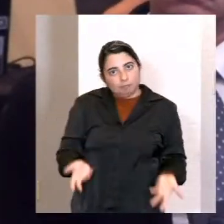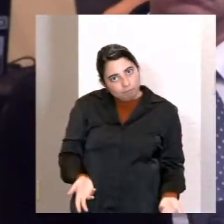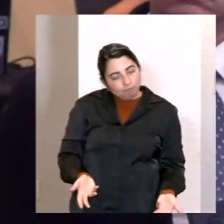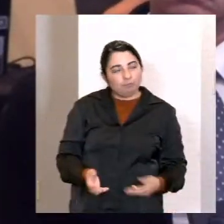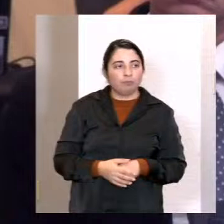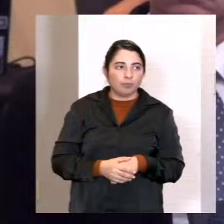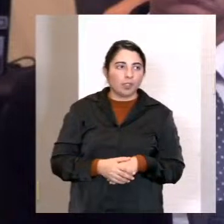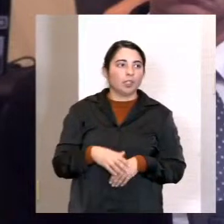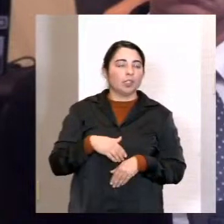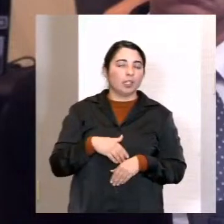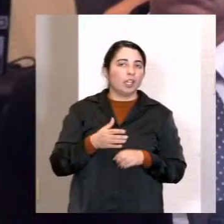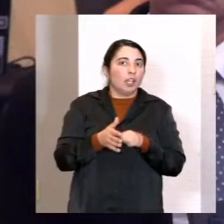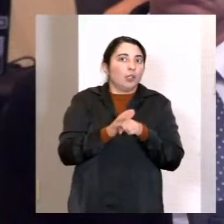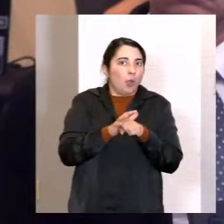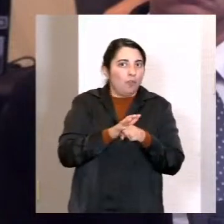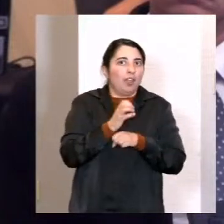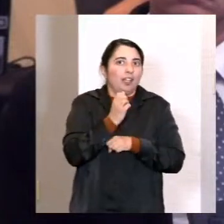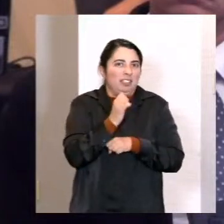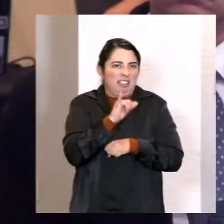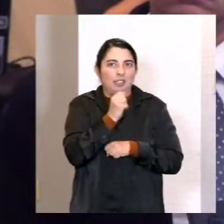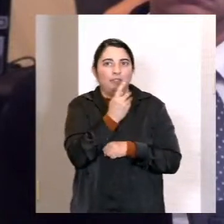that resulted from the COVID years.